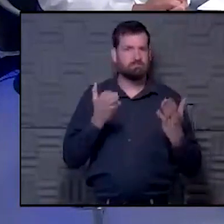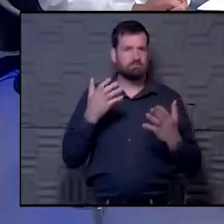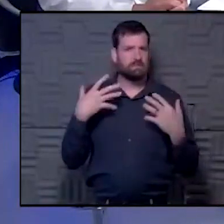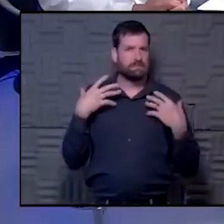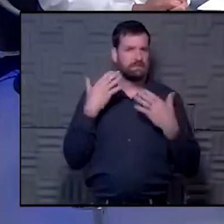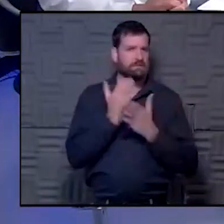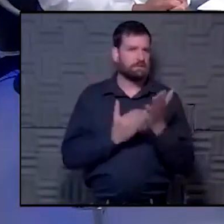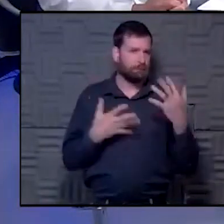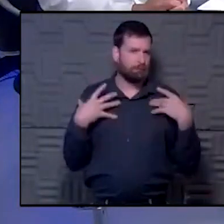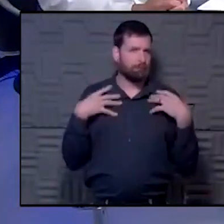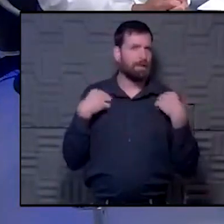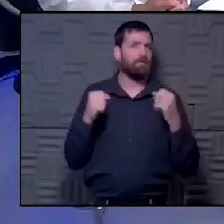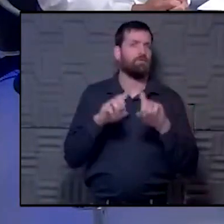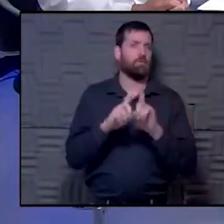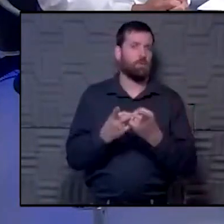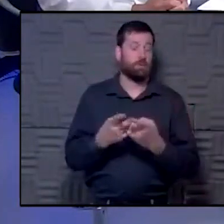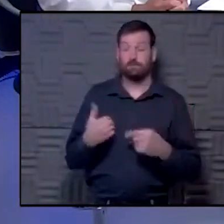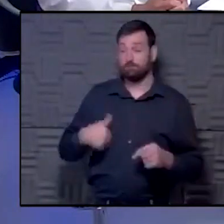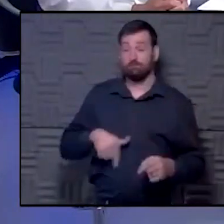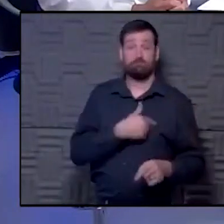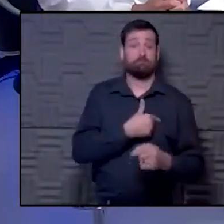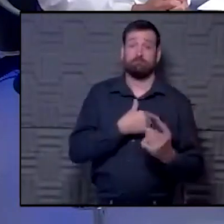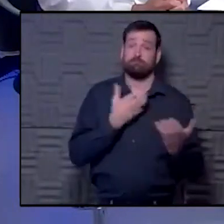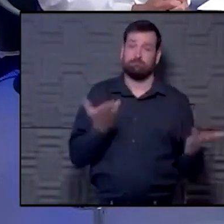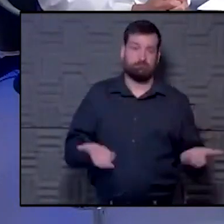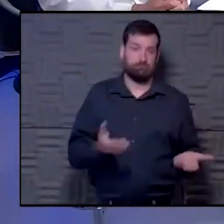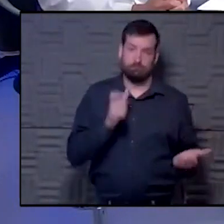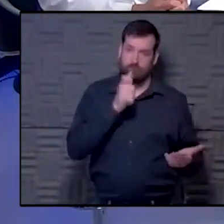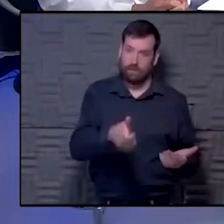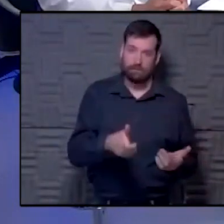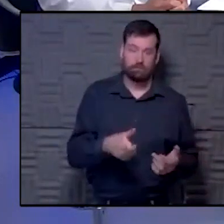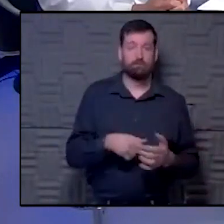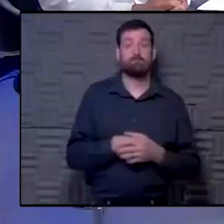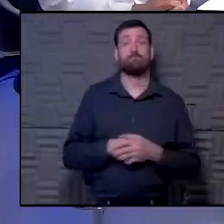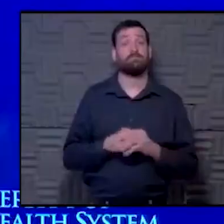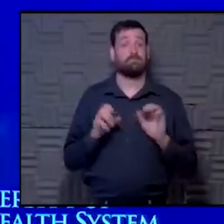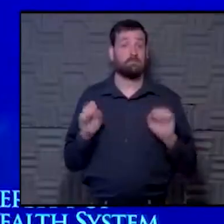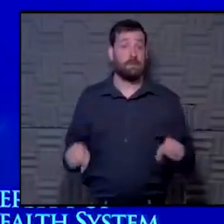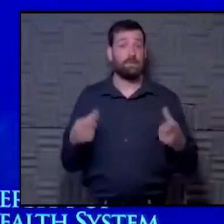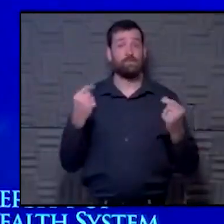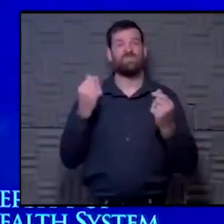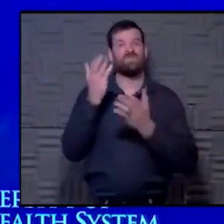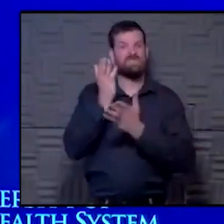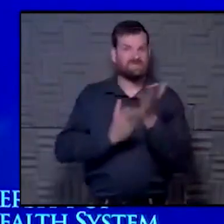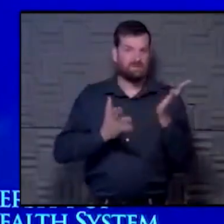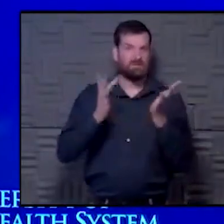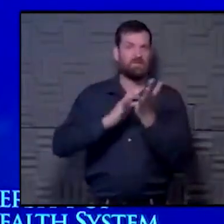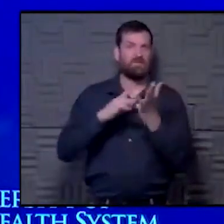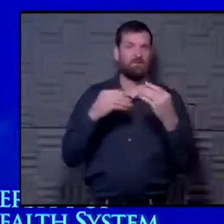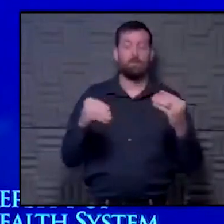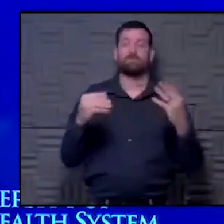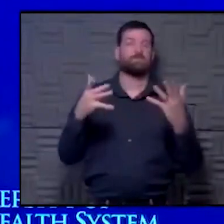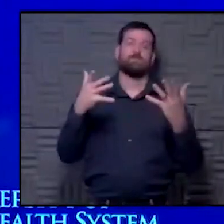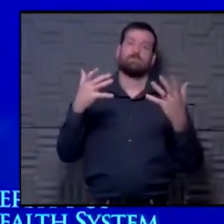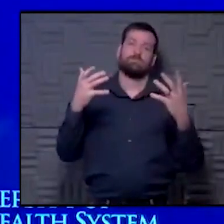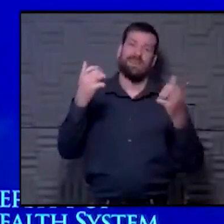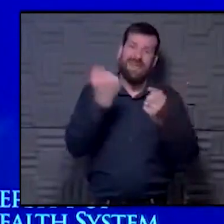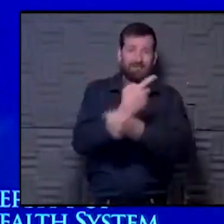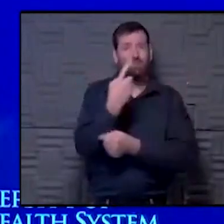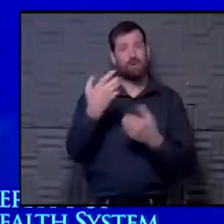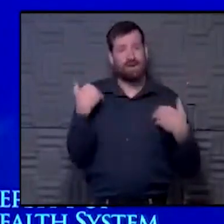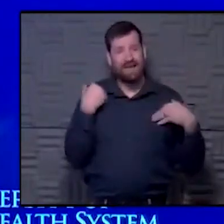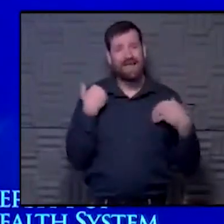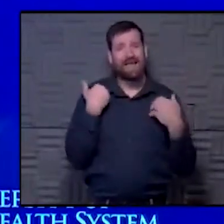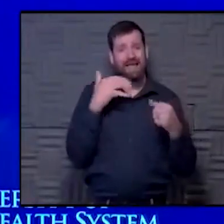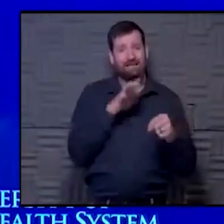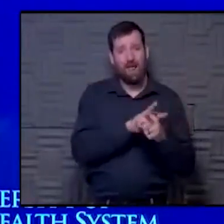health departments. Yeah, I know we are not. The other thing you can do is some of the pharmacies. Often, everybody's got extra doses right now, Yep.